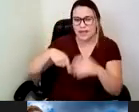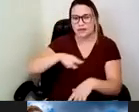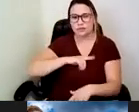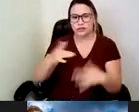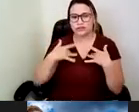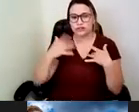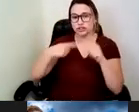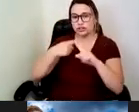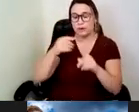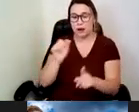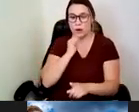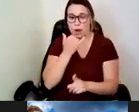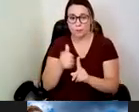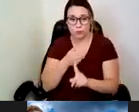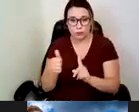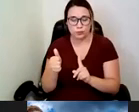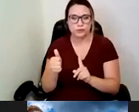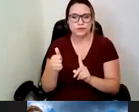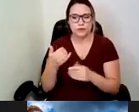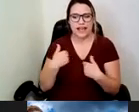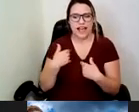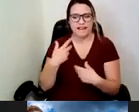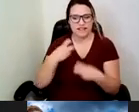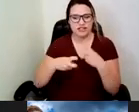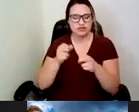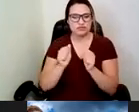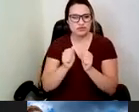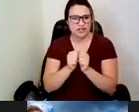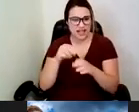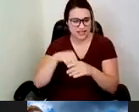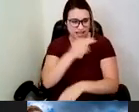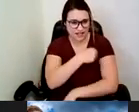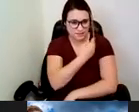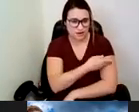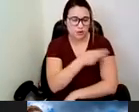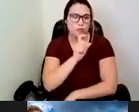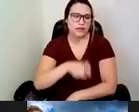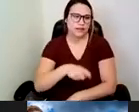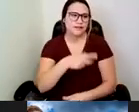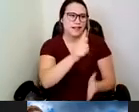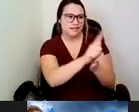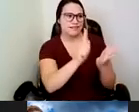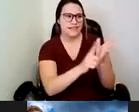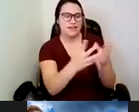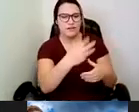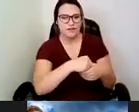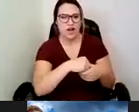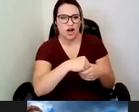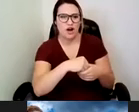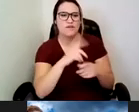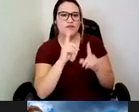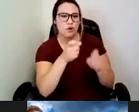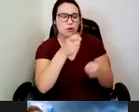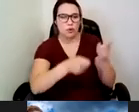those issues in our hospital, we actually have to get legal involved, and we usually would have to go to court to remove